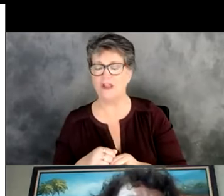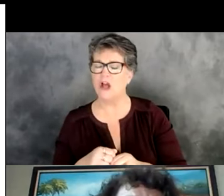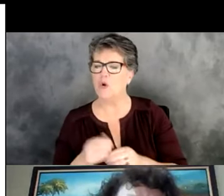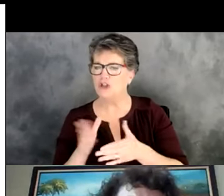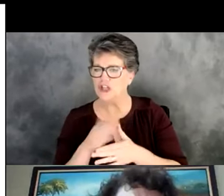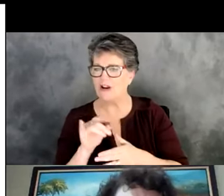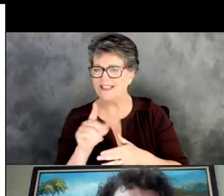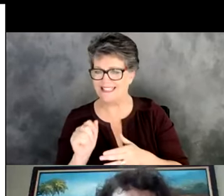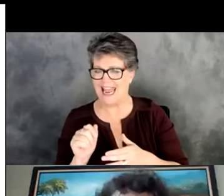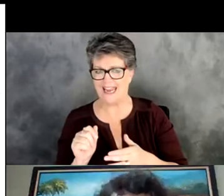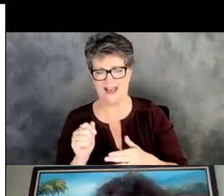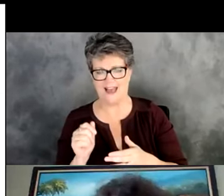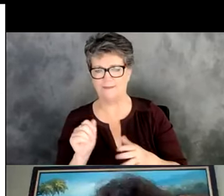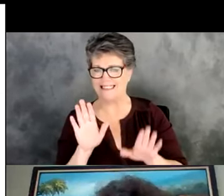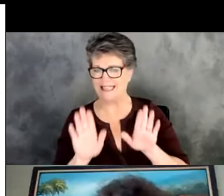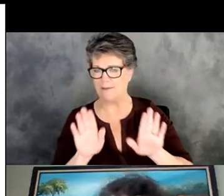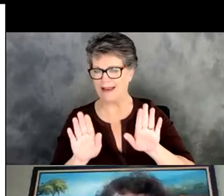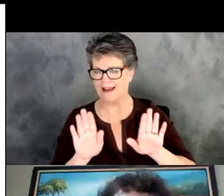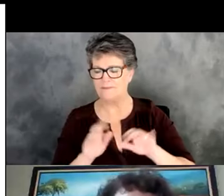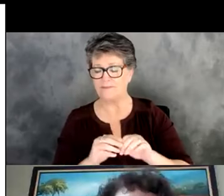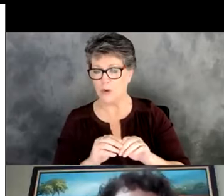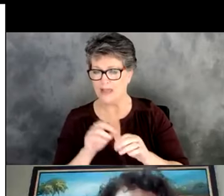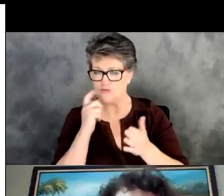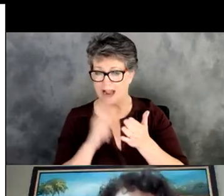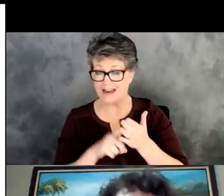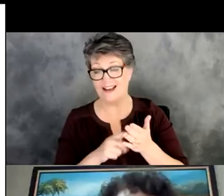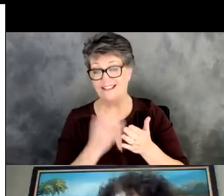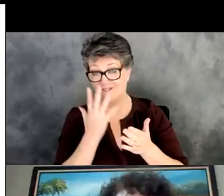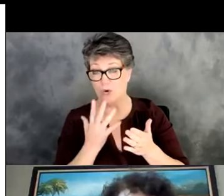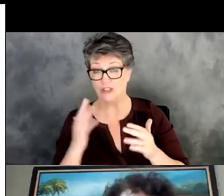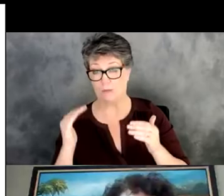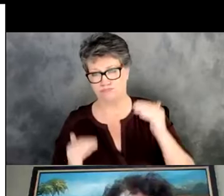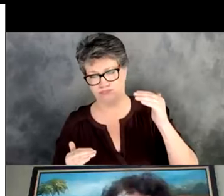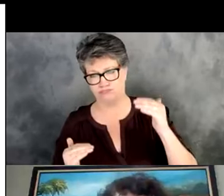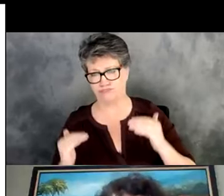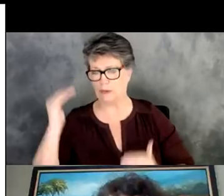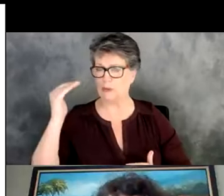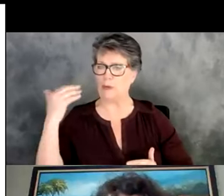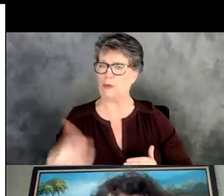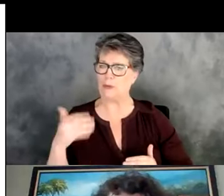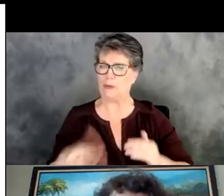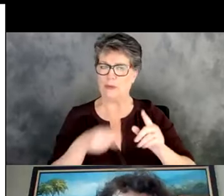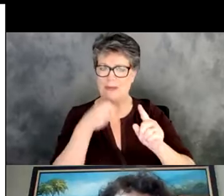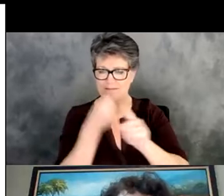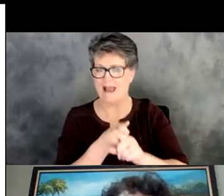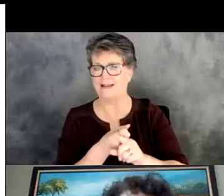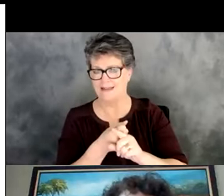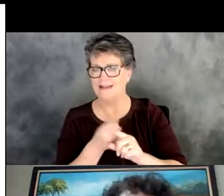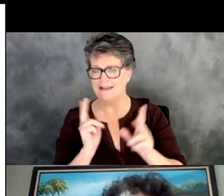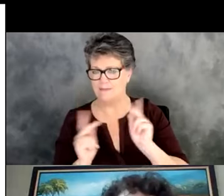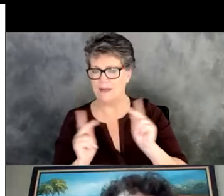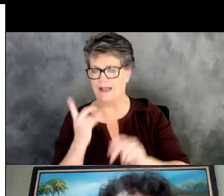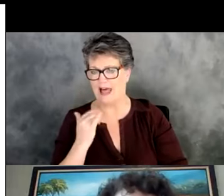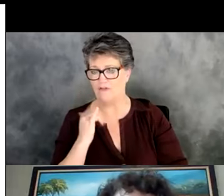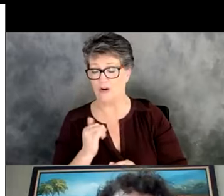data quite widely because we recognize that there are unfortunately large disparities in who's getting vaccinated in the state, you